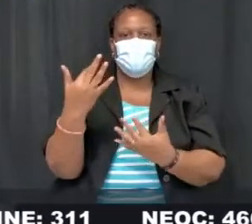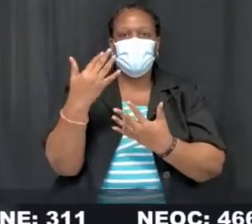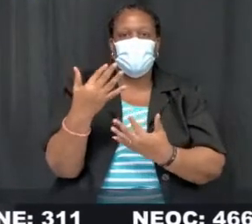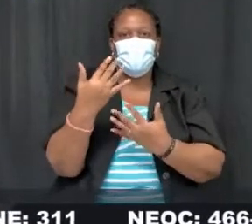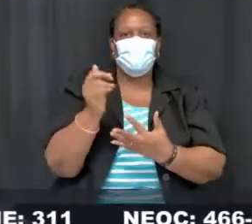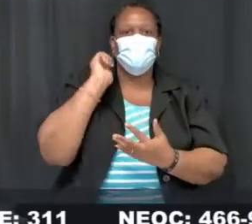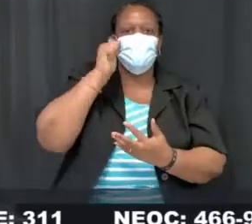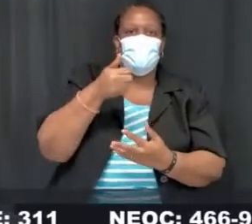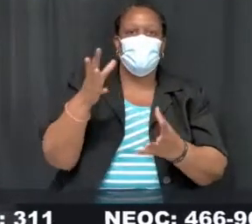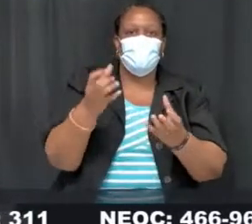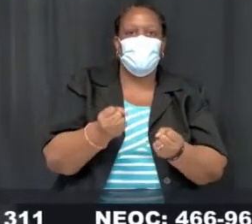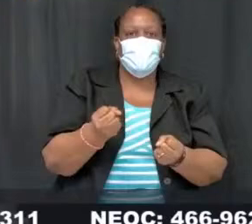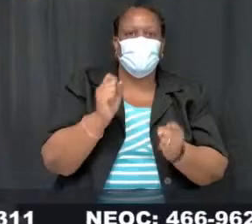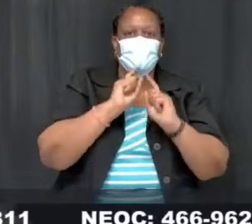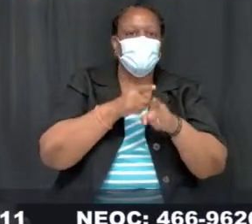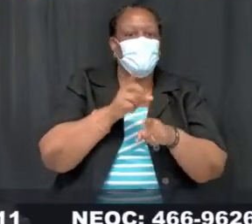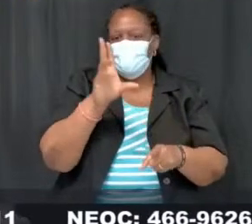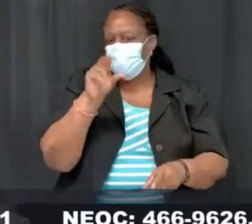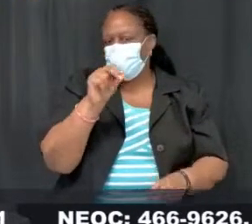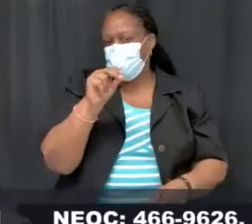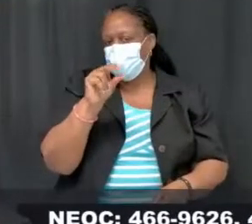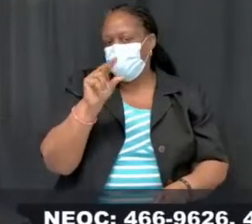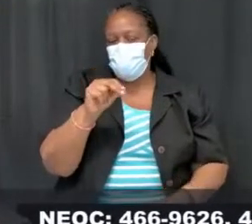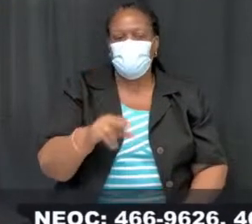home quarantine.